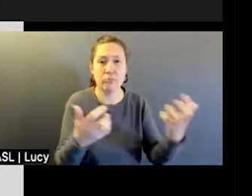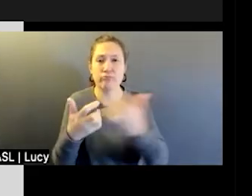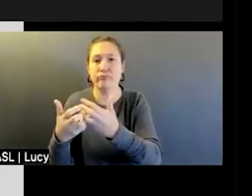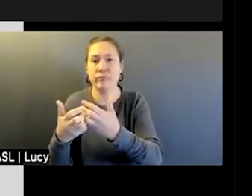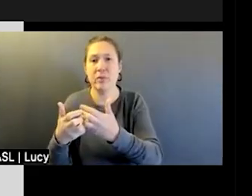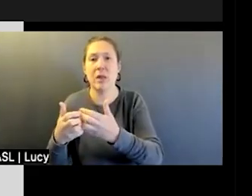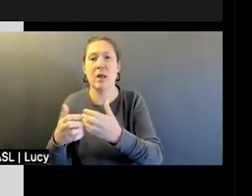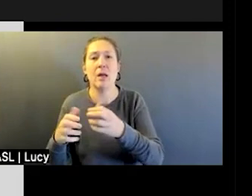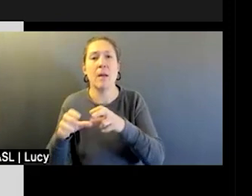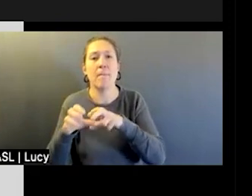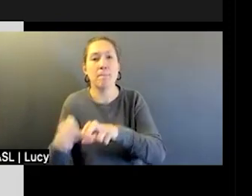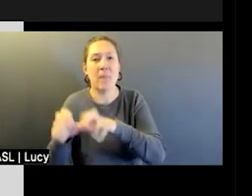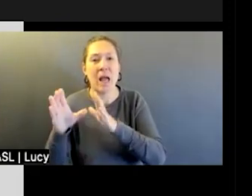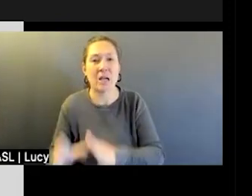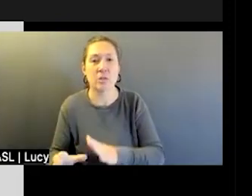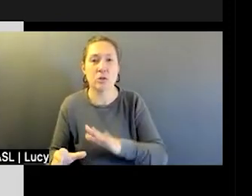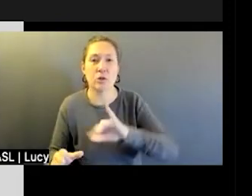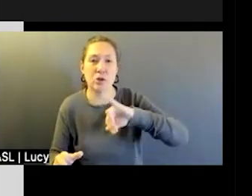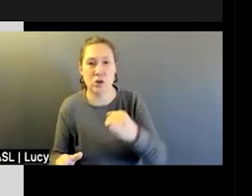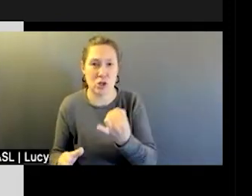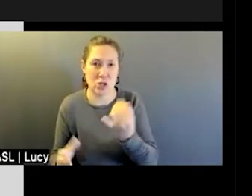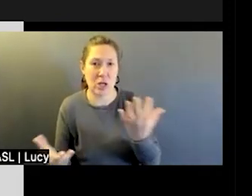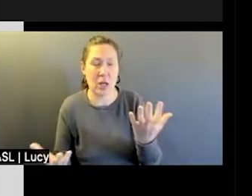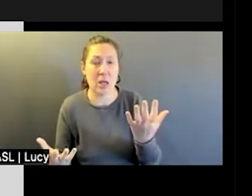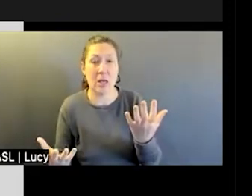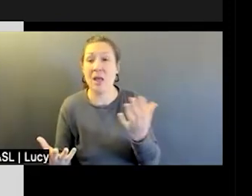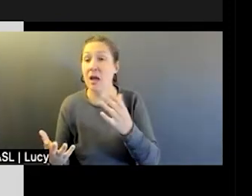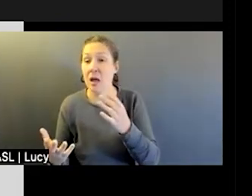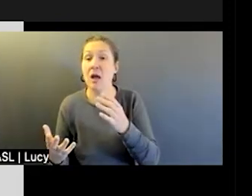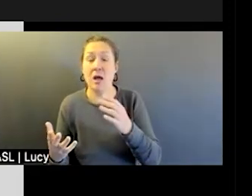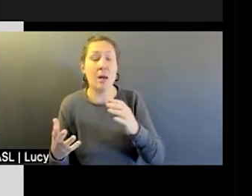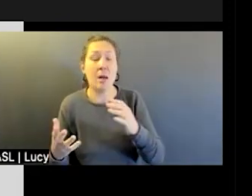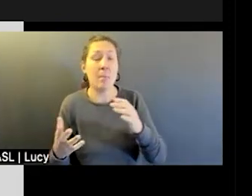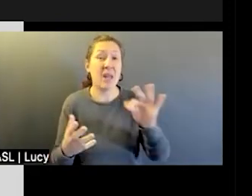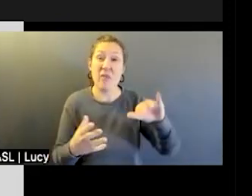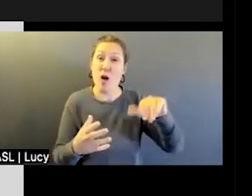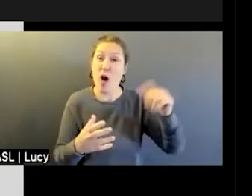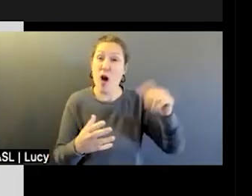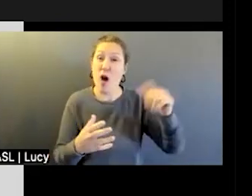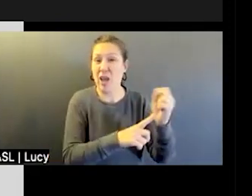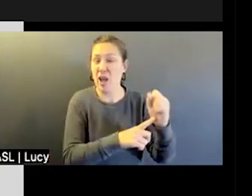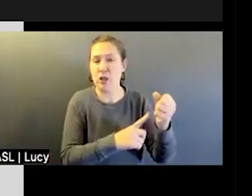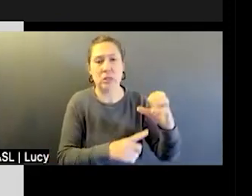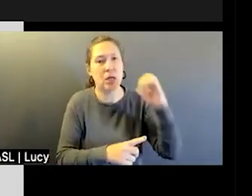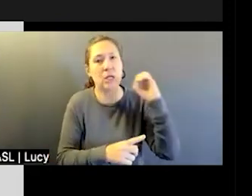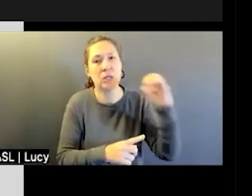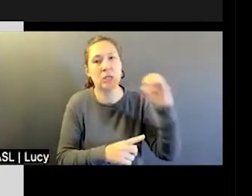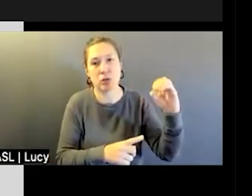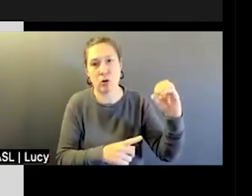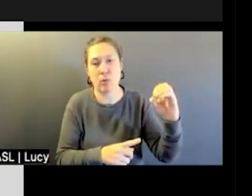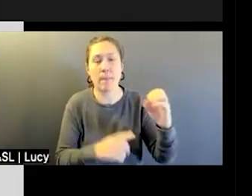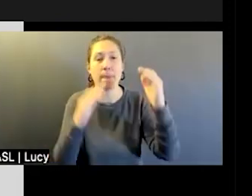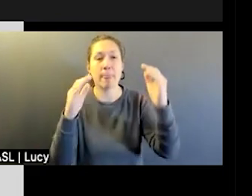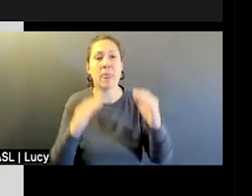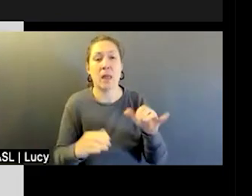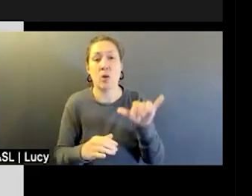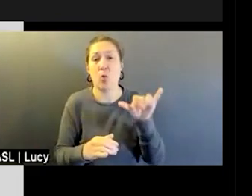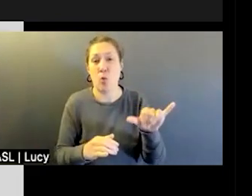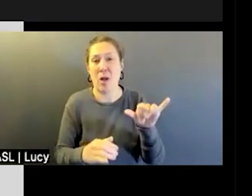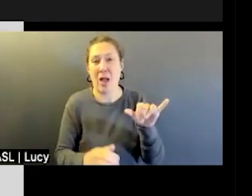and 0 in all other cases. And the Y variables with subscript